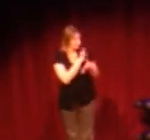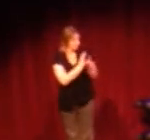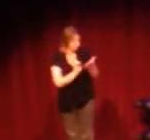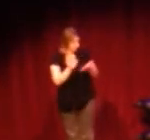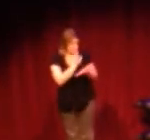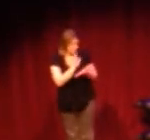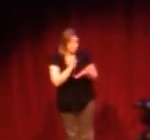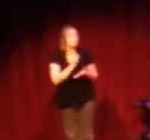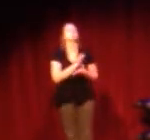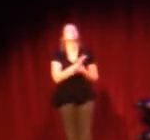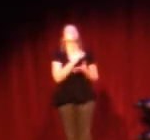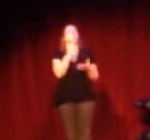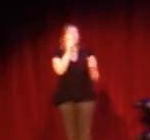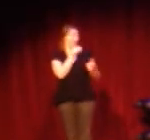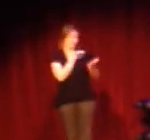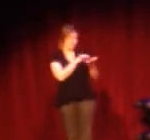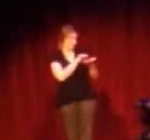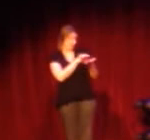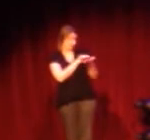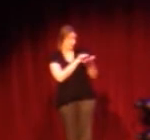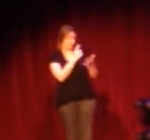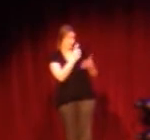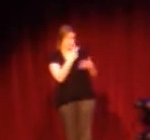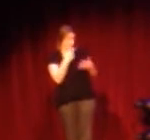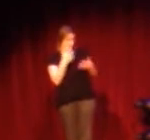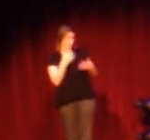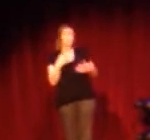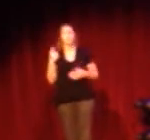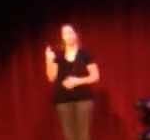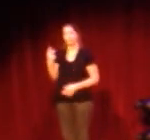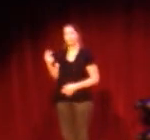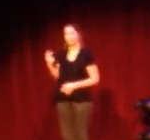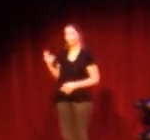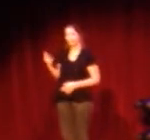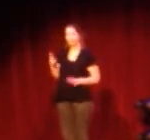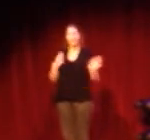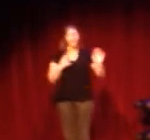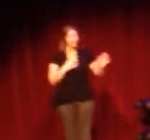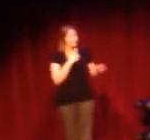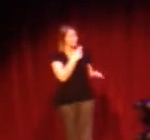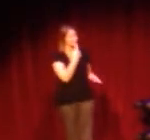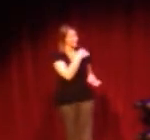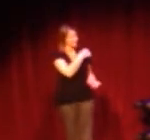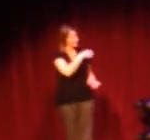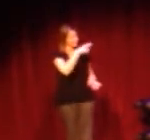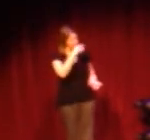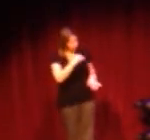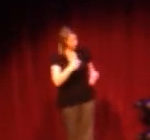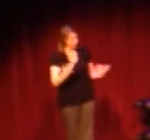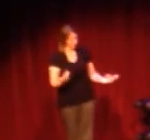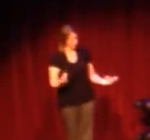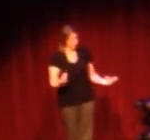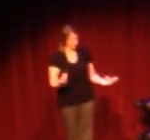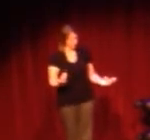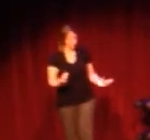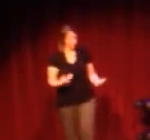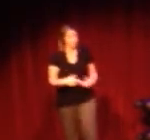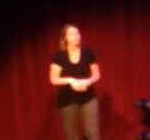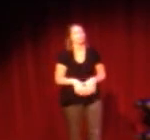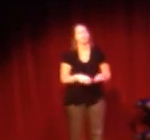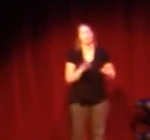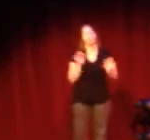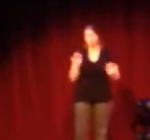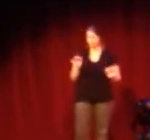College. Can you count to four? One, two, three, four. That was a yes or no question. It's working now, I tell you. All right, that's